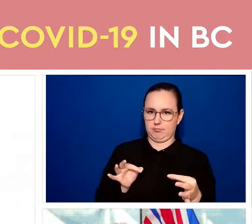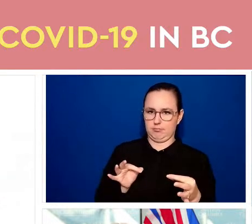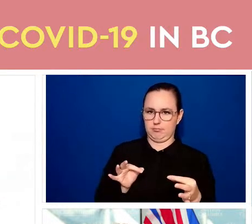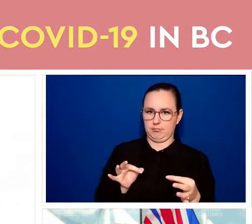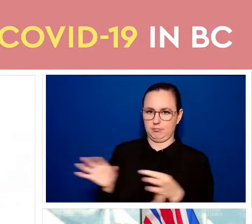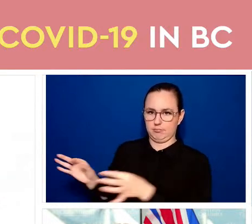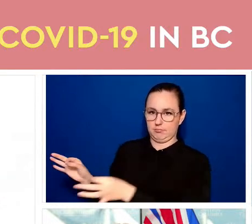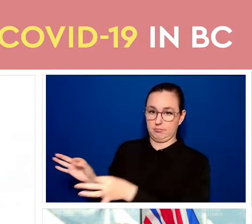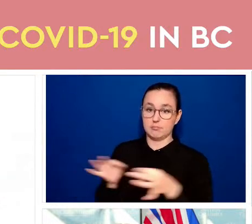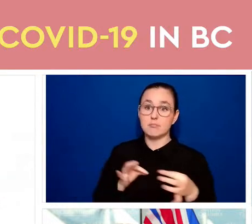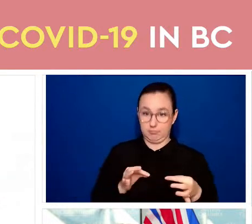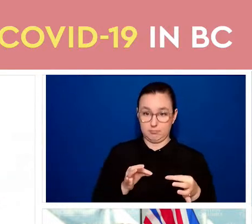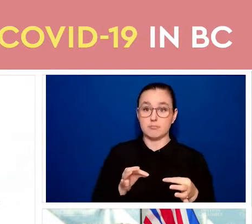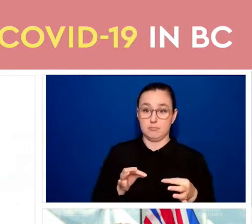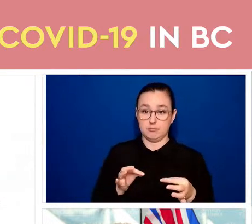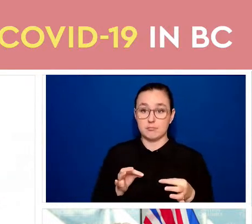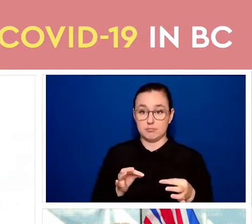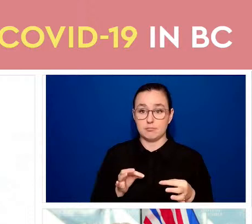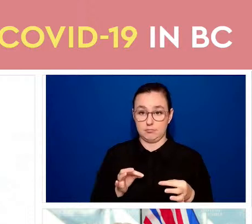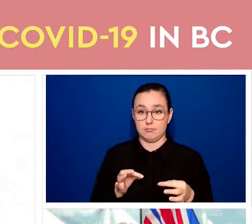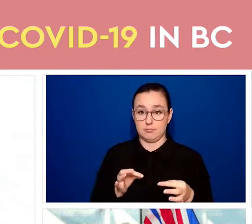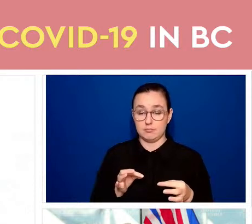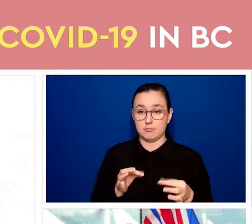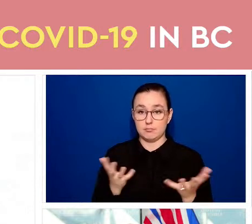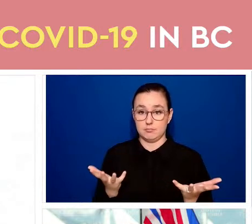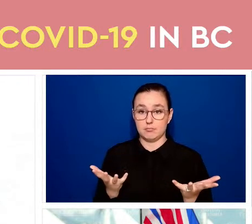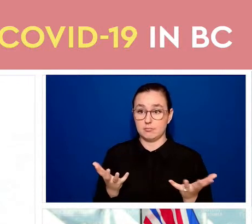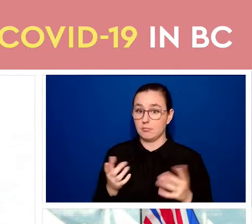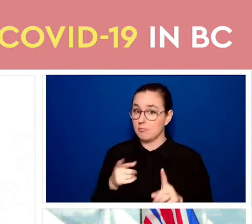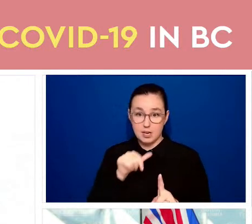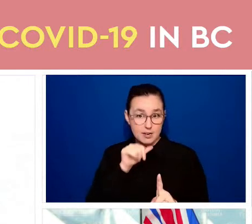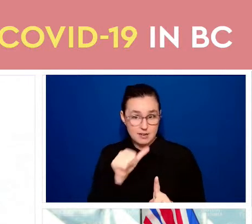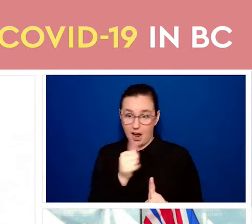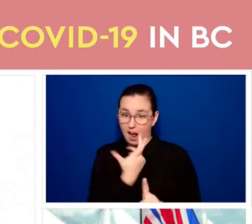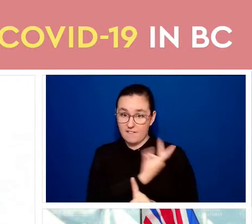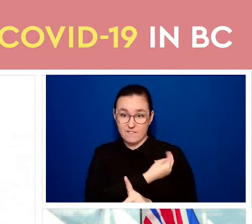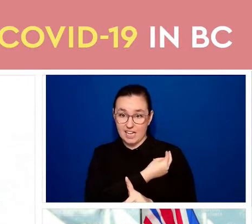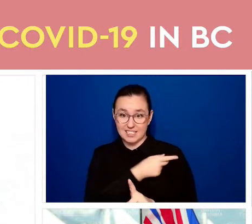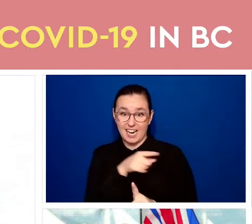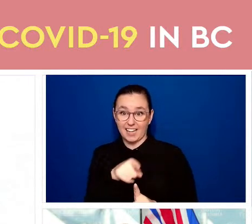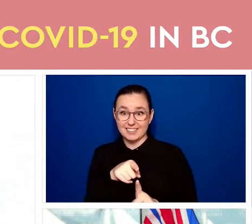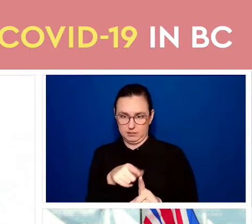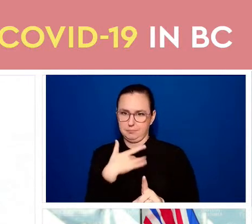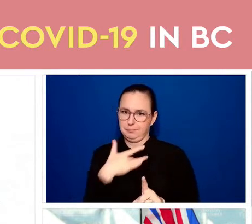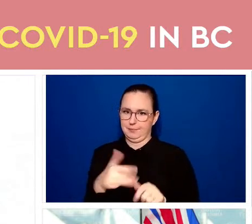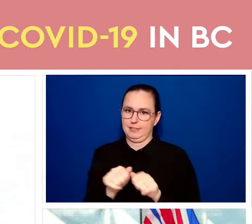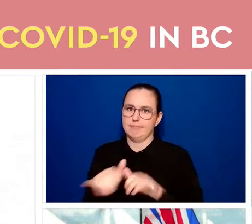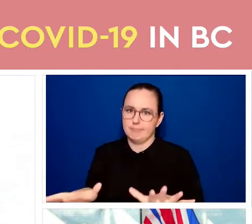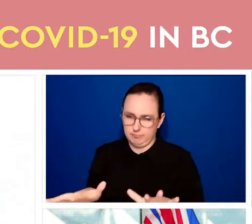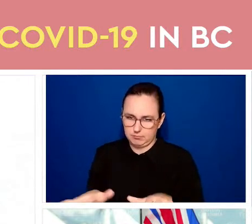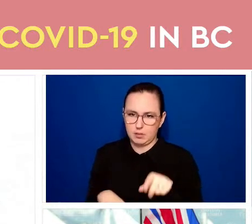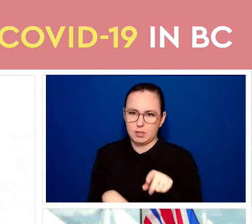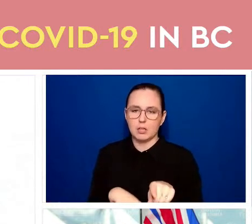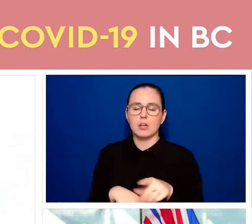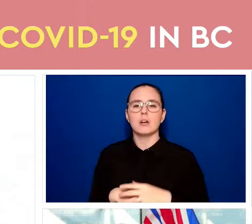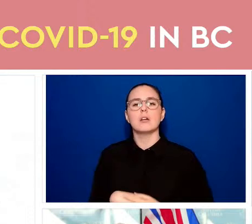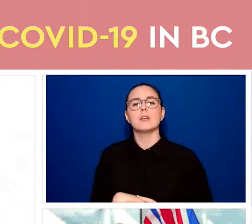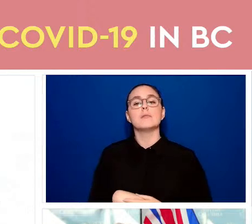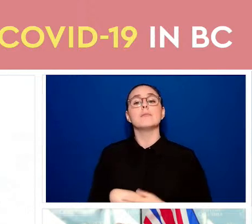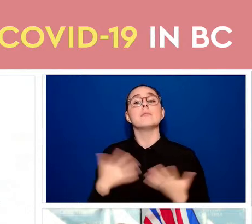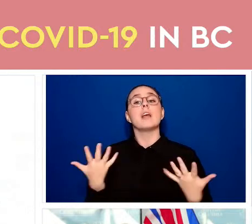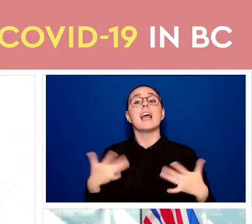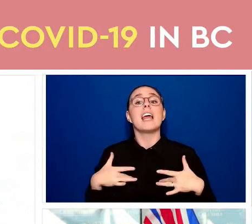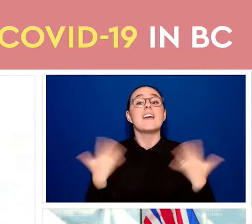transmission between vaccinated and unvaccinated people in these organized settings. All ticketed events, including movies